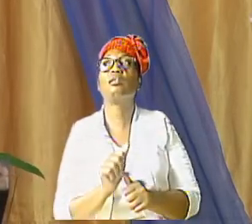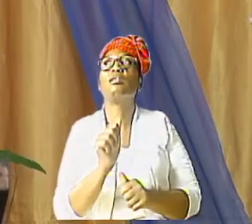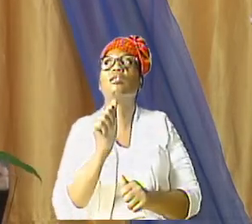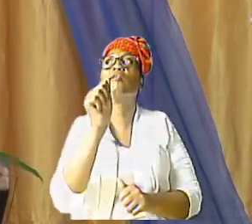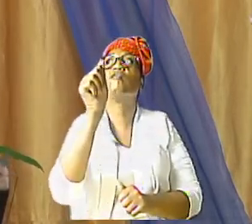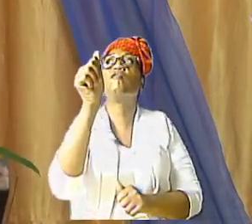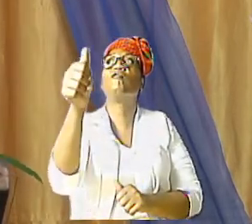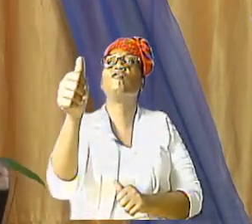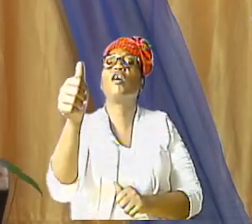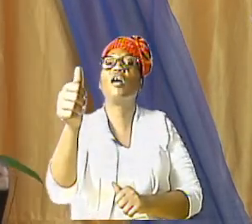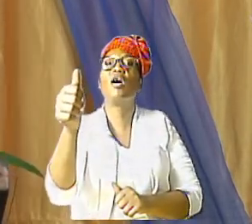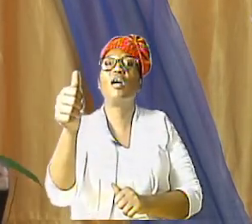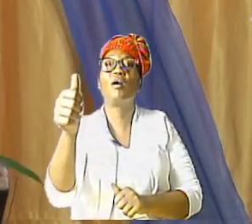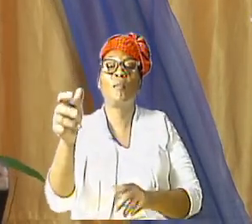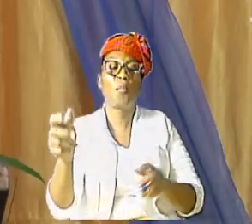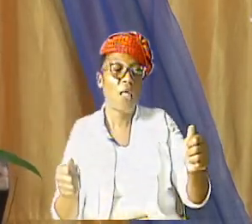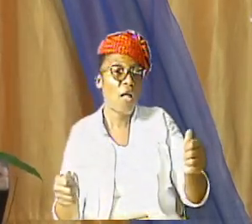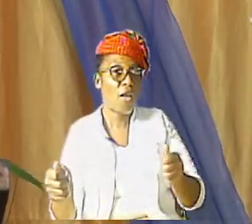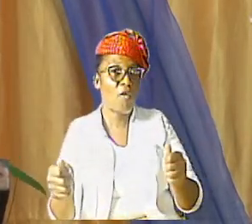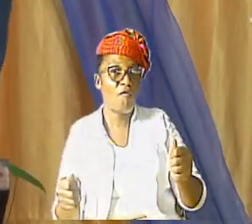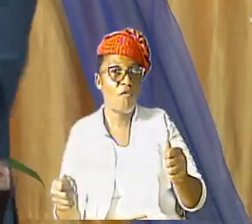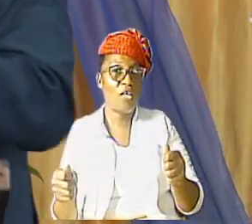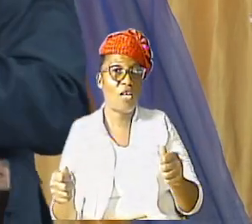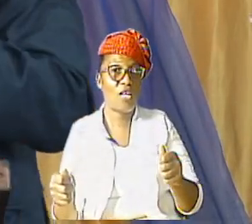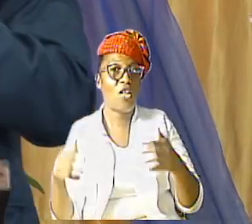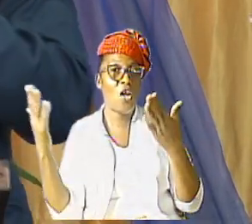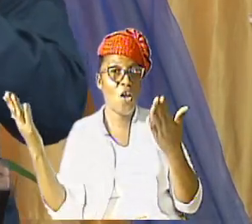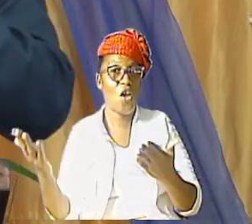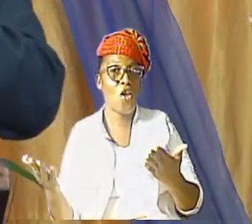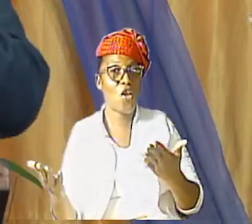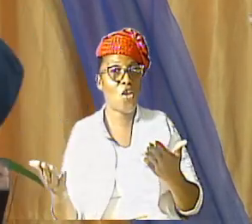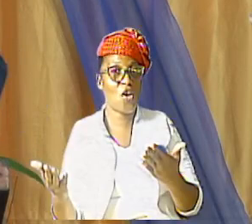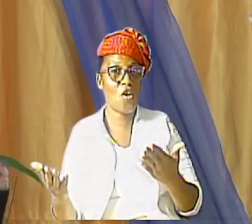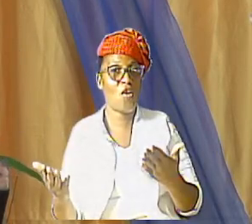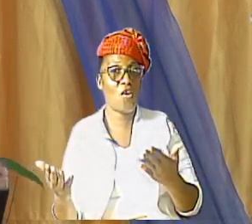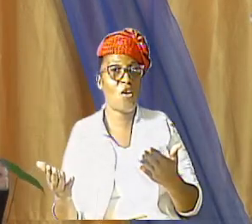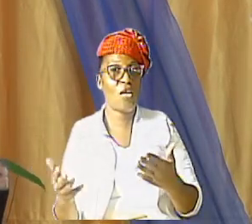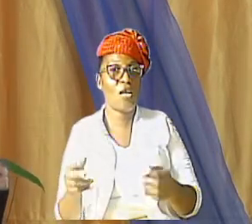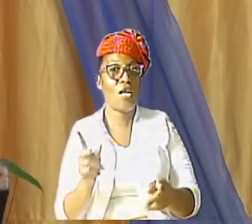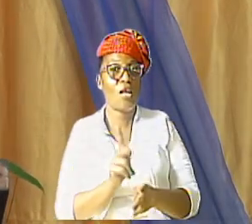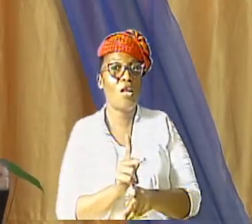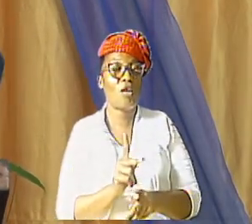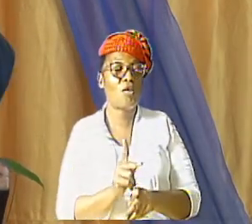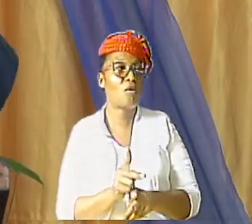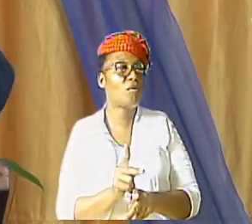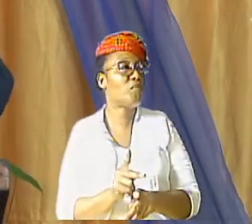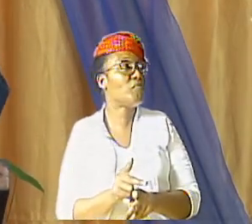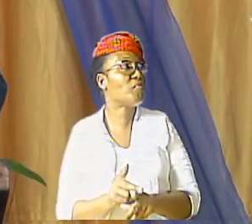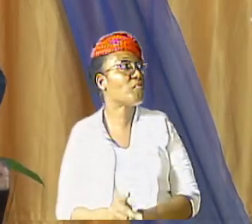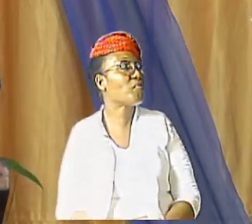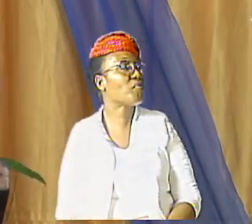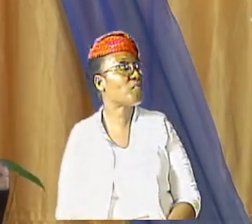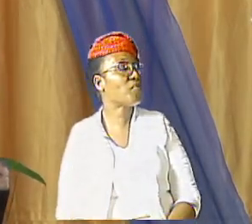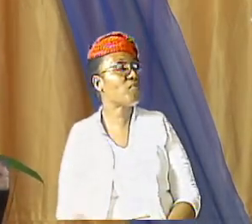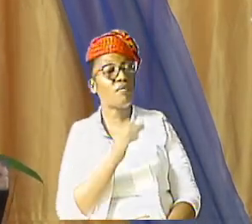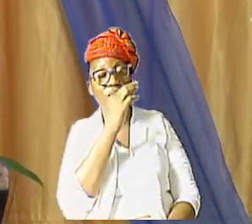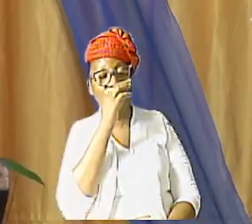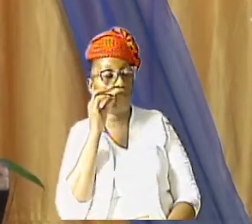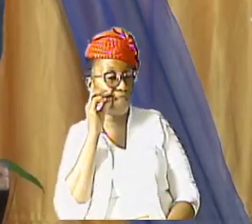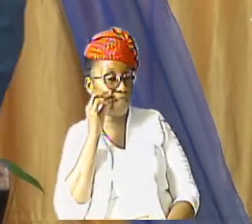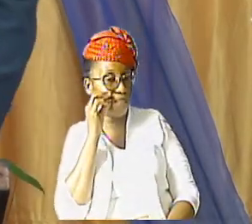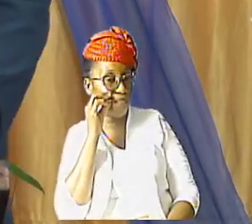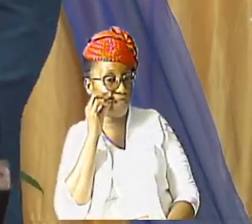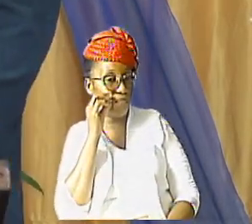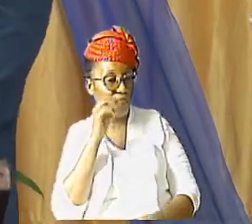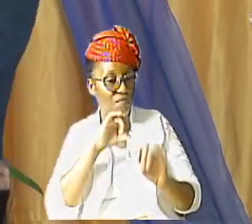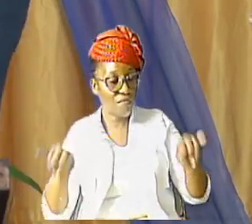transported to the spot, and then we just spread out into the areas. We're going to have tracks, come well prayed up. Our fasting that we have just,